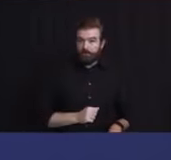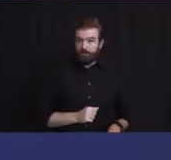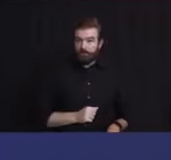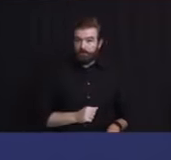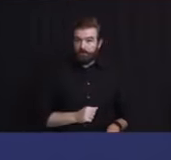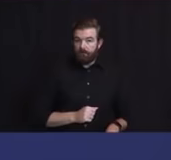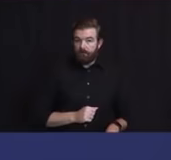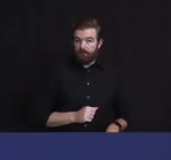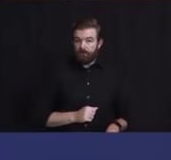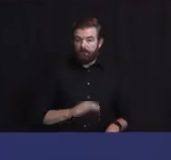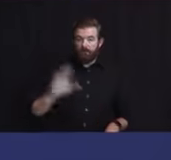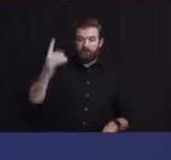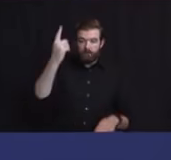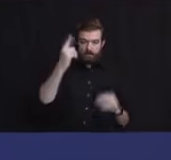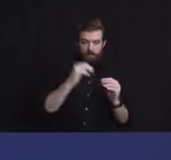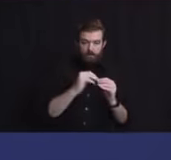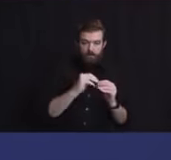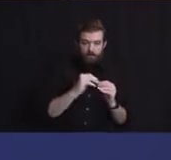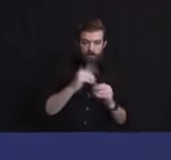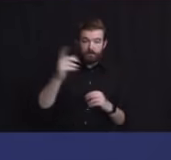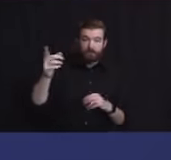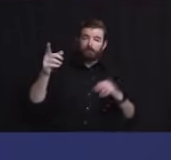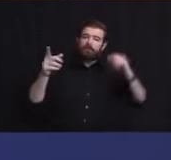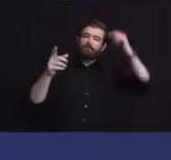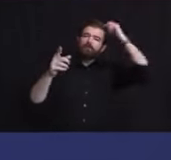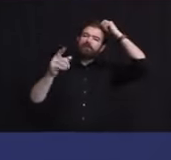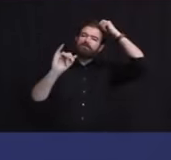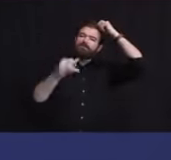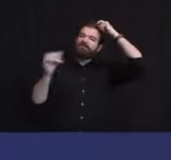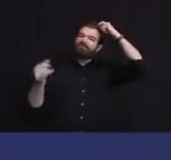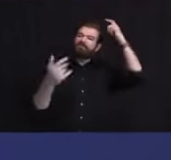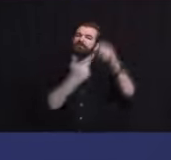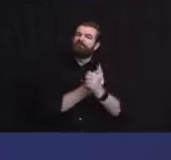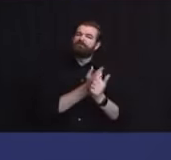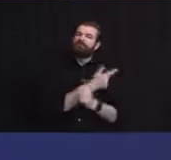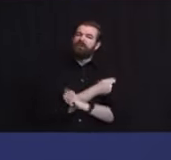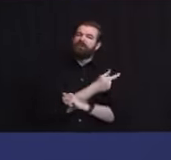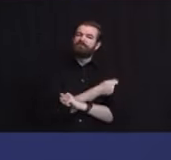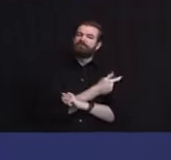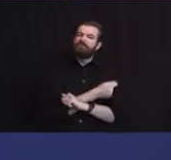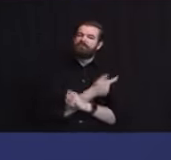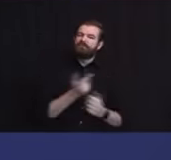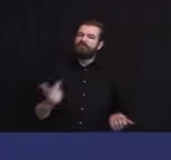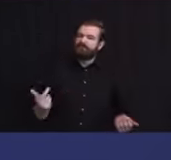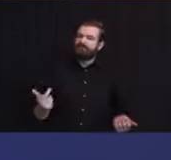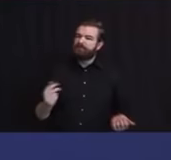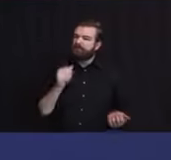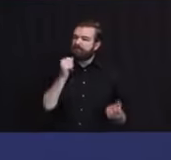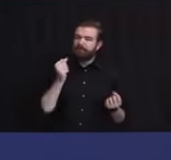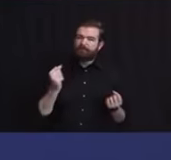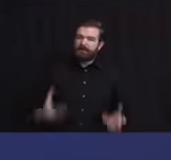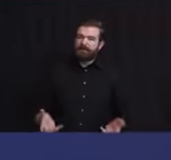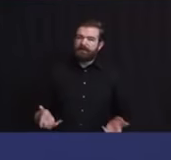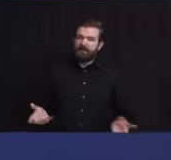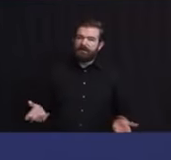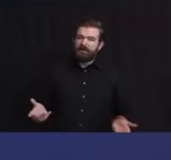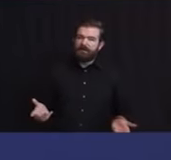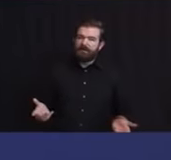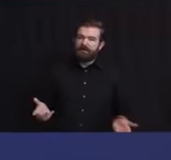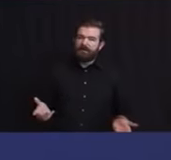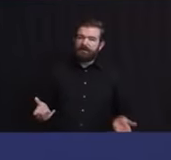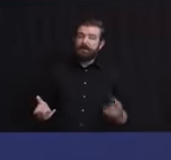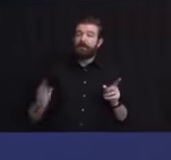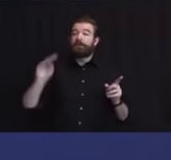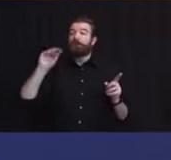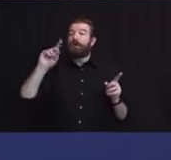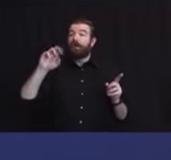just given the small presence of the J&J vaccine and the 2 doses wait time period between Pfizer and Moderna, does the state